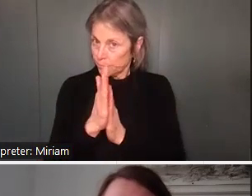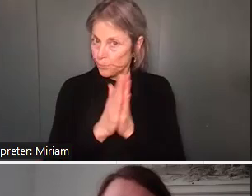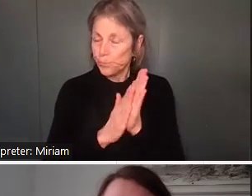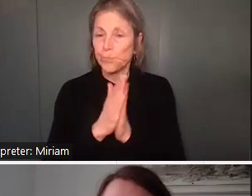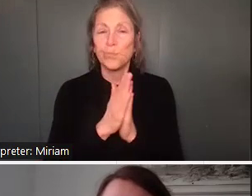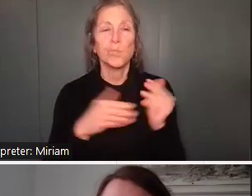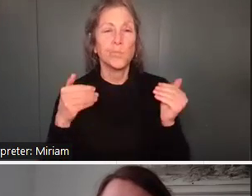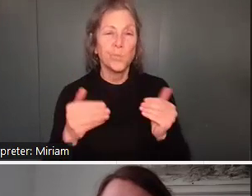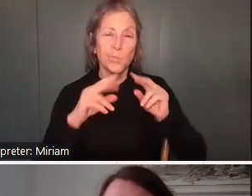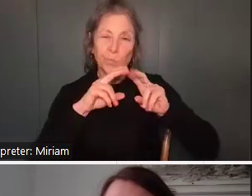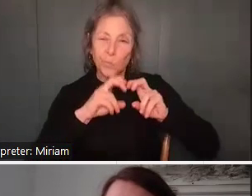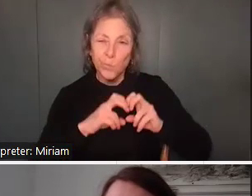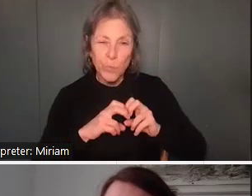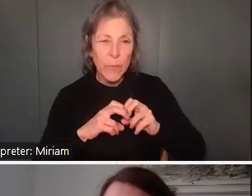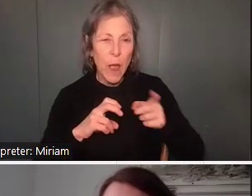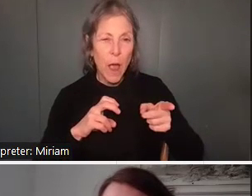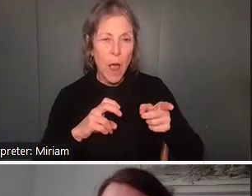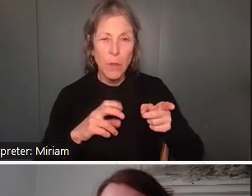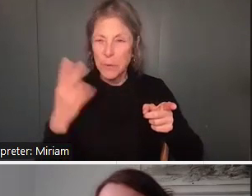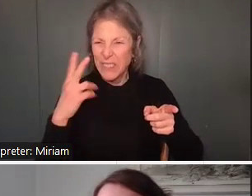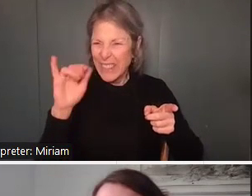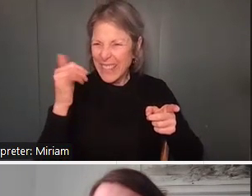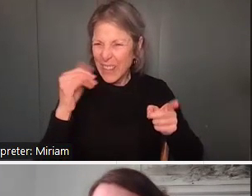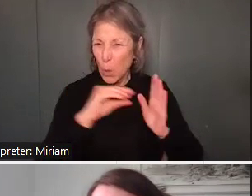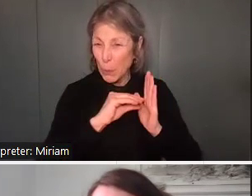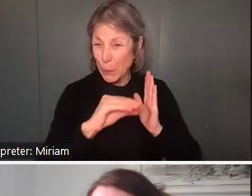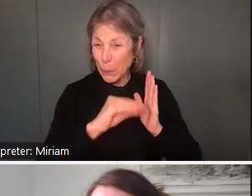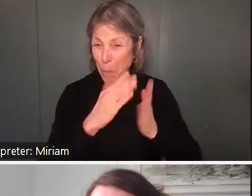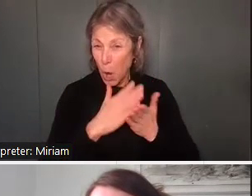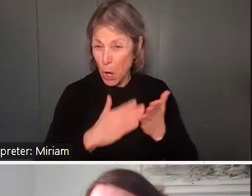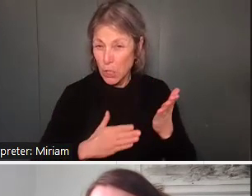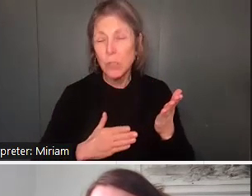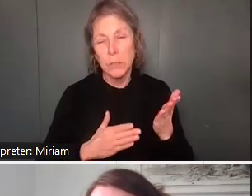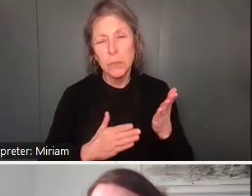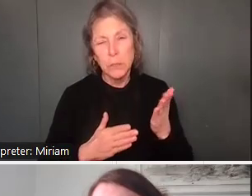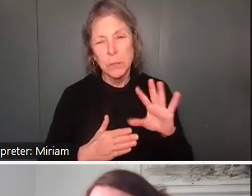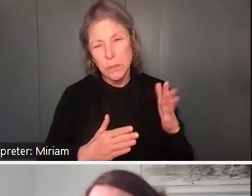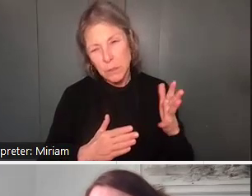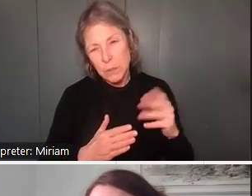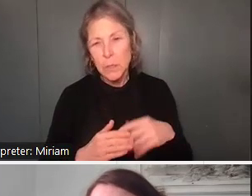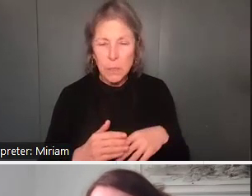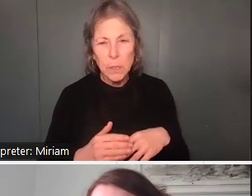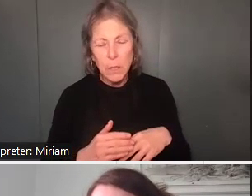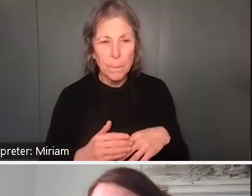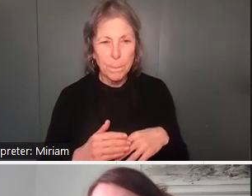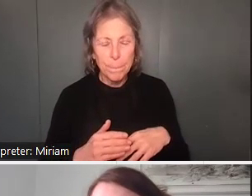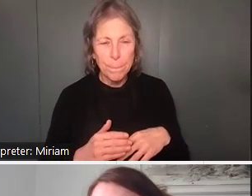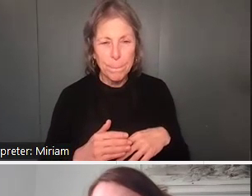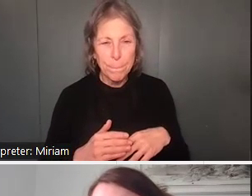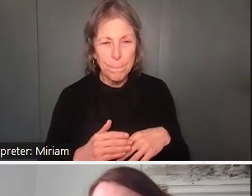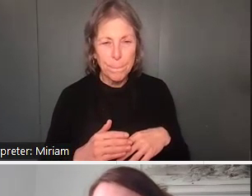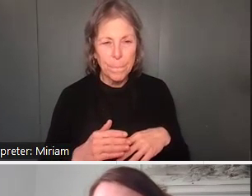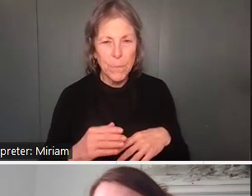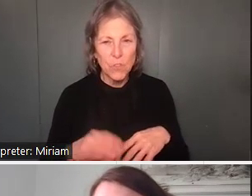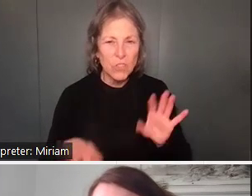let's look at, again, this highlighted part. We're going to get to a little bit more. I mean, I just kind of introduced a